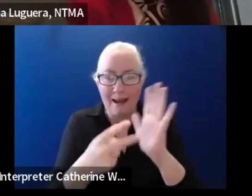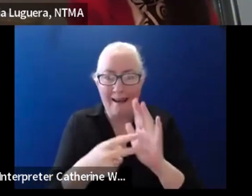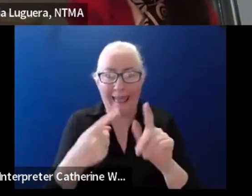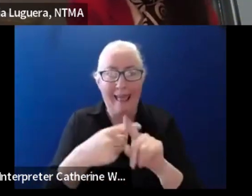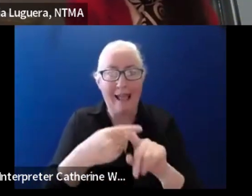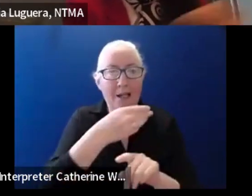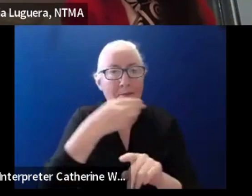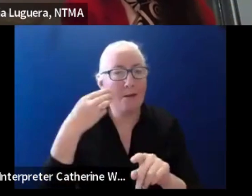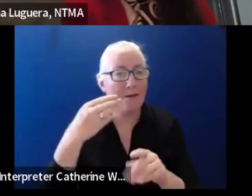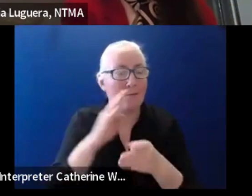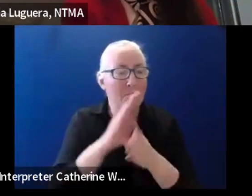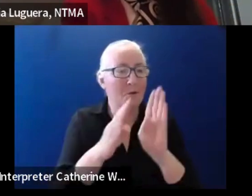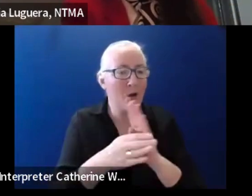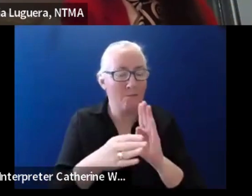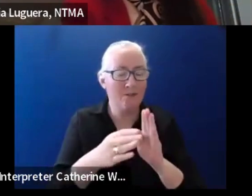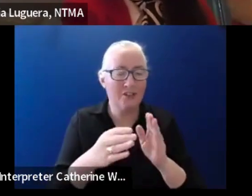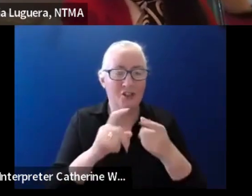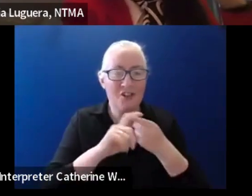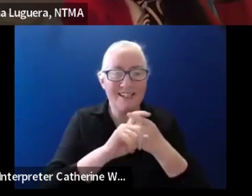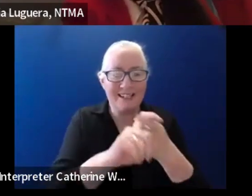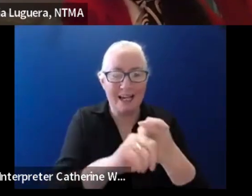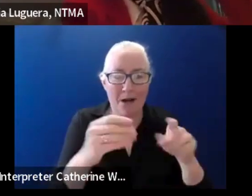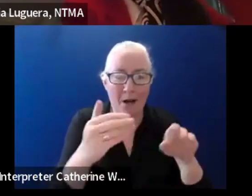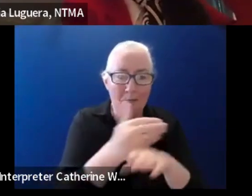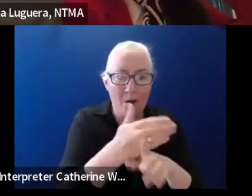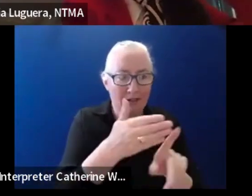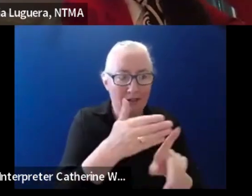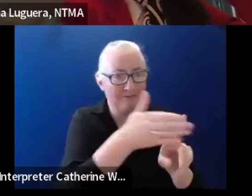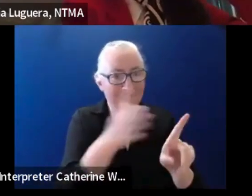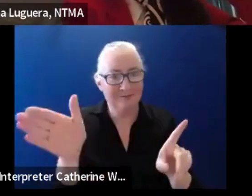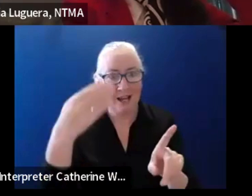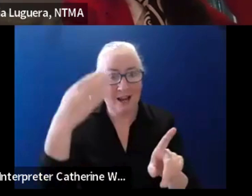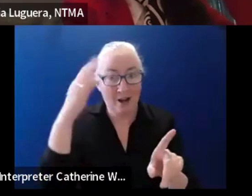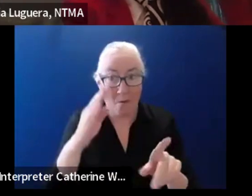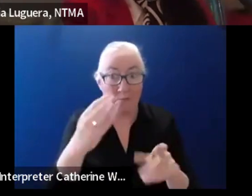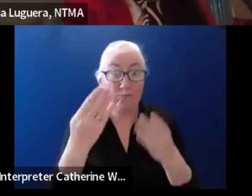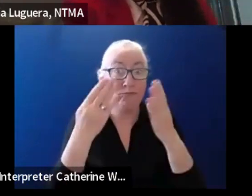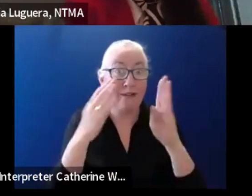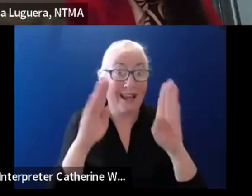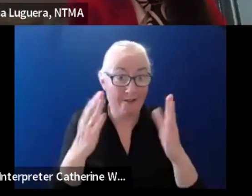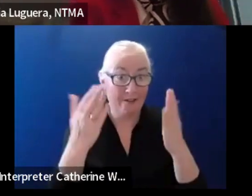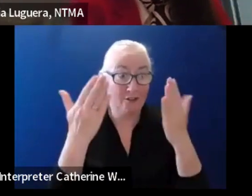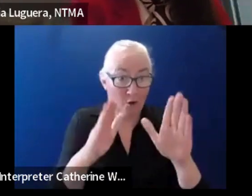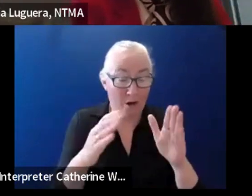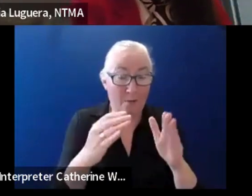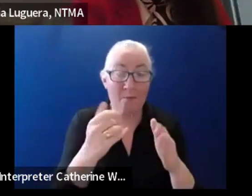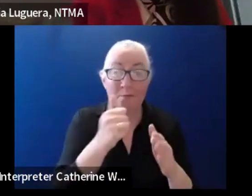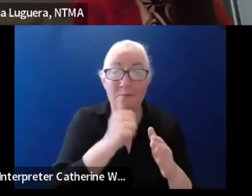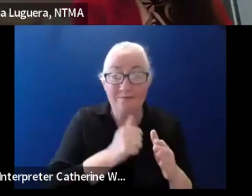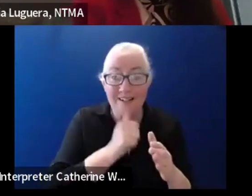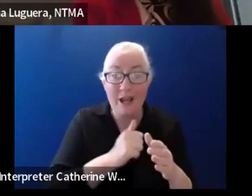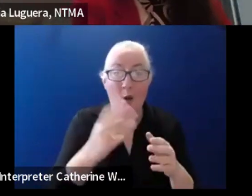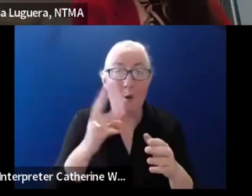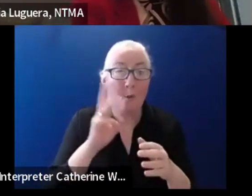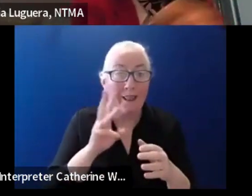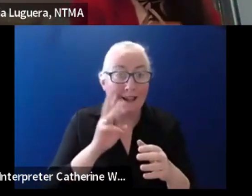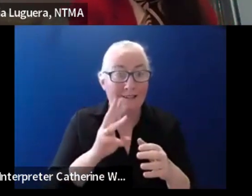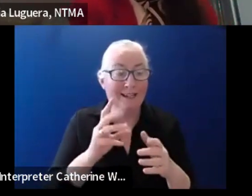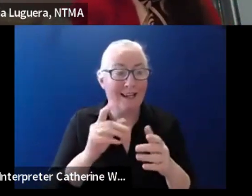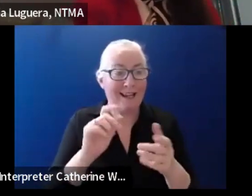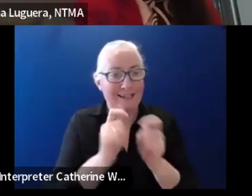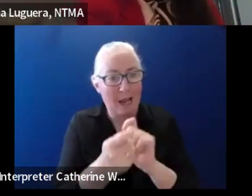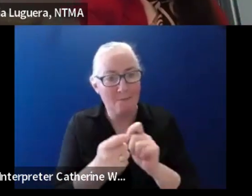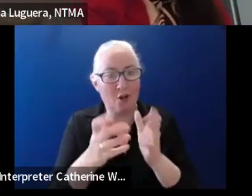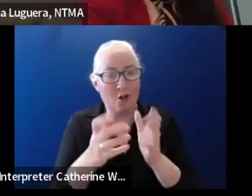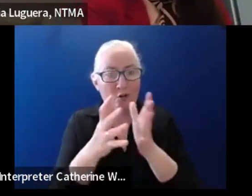to creating meaningful, sustainable employment locations across the country. It was a brave initiative that showed perseverance and a willingness to adapt and grow.